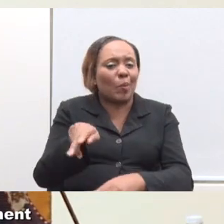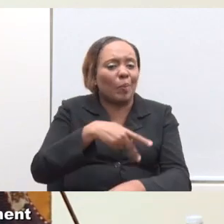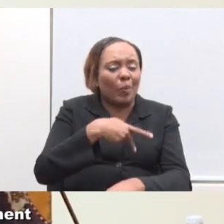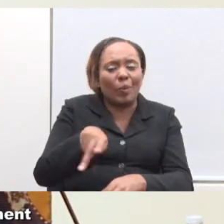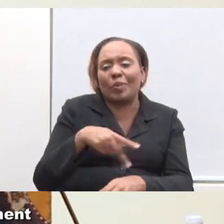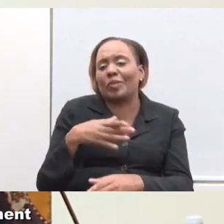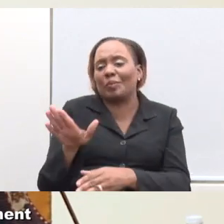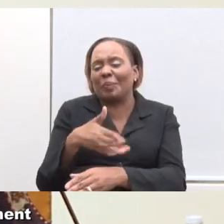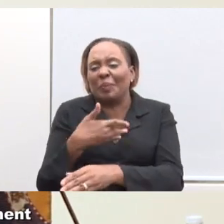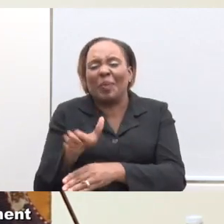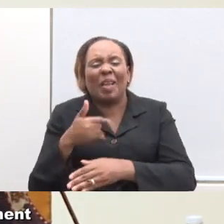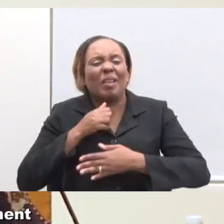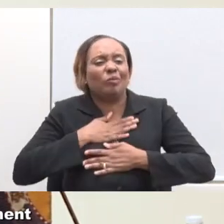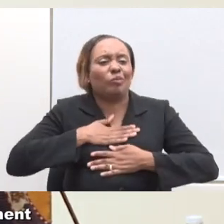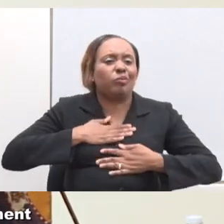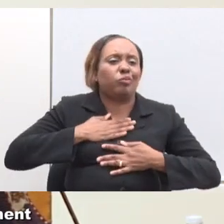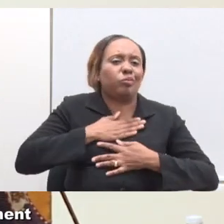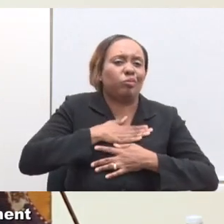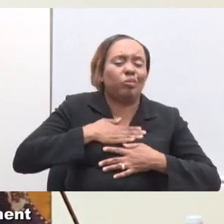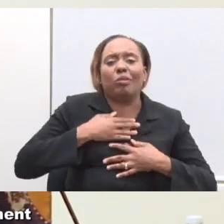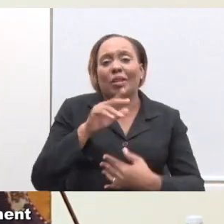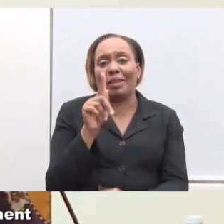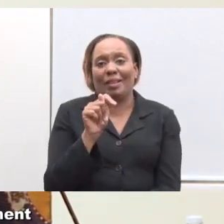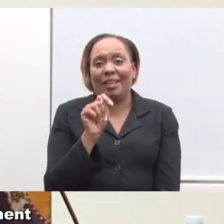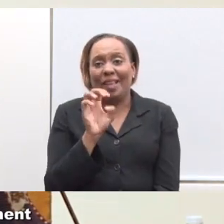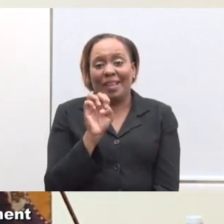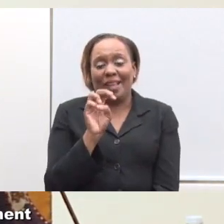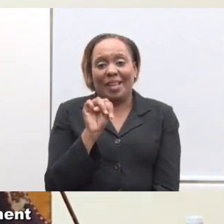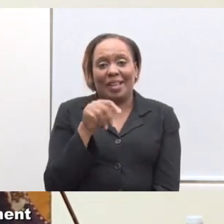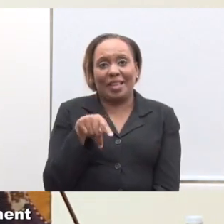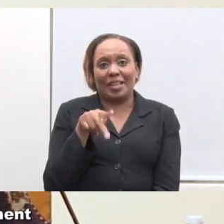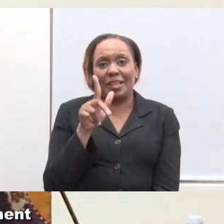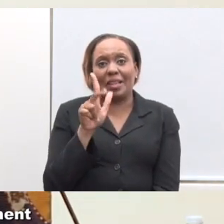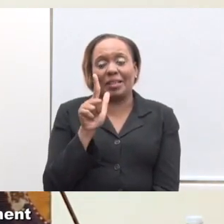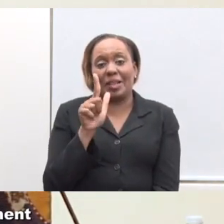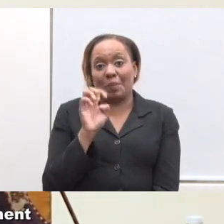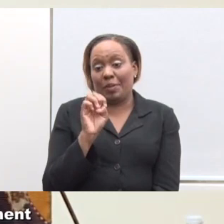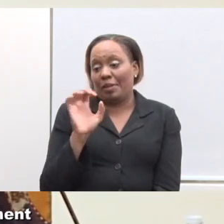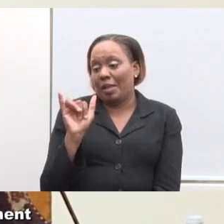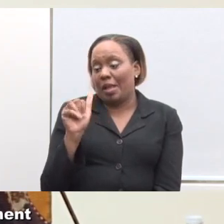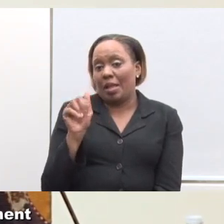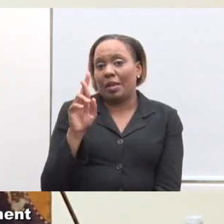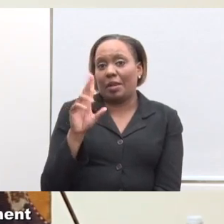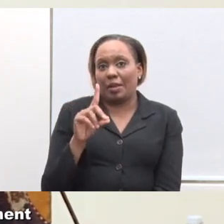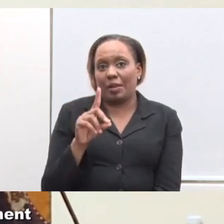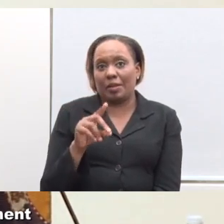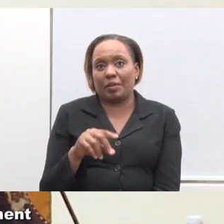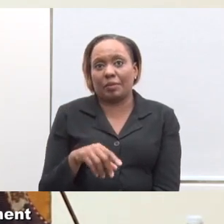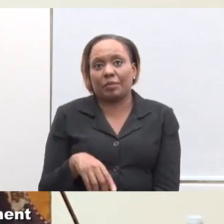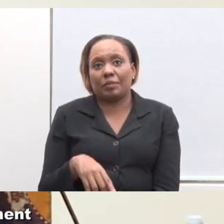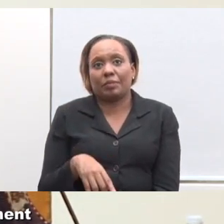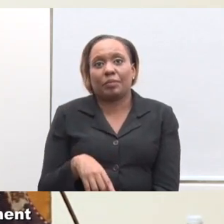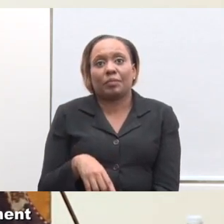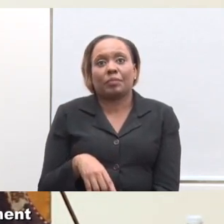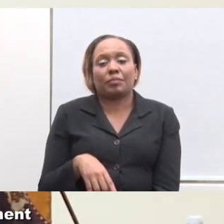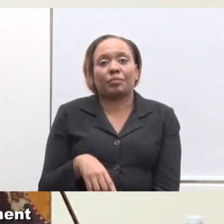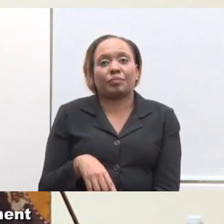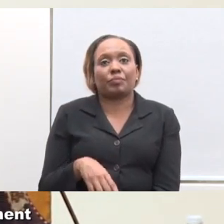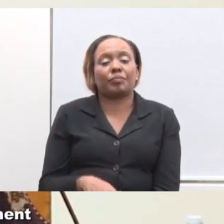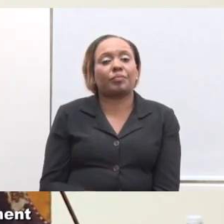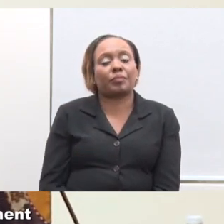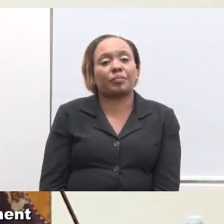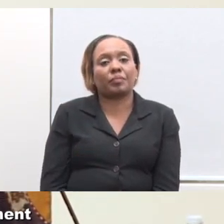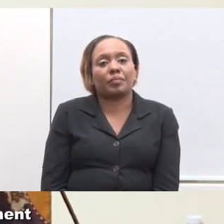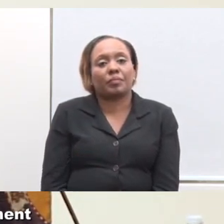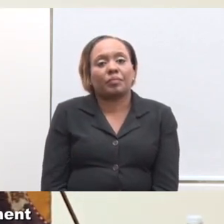music that I engaged in the last few years in this country. And we will help them also through the Arts and Sports Promotion Fund to be able